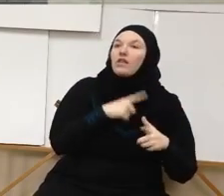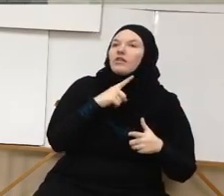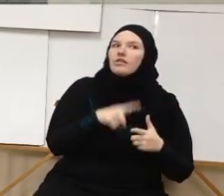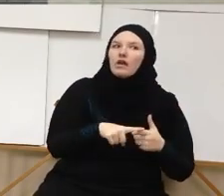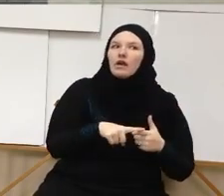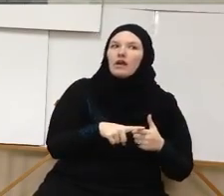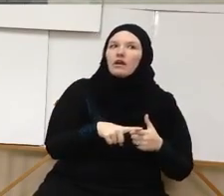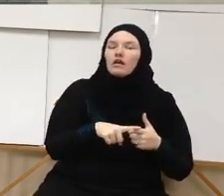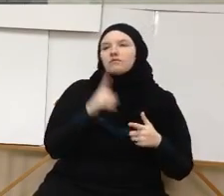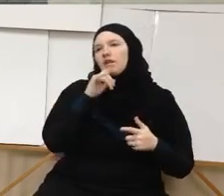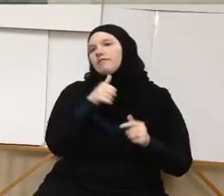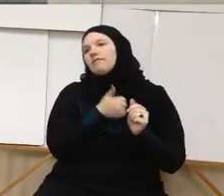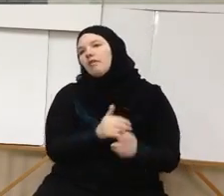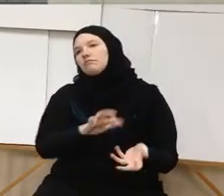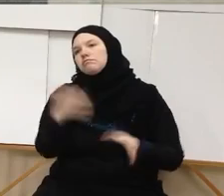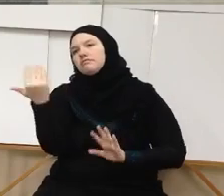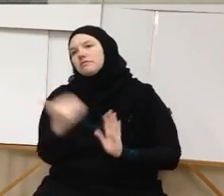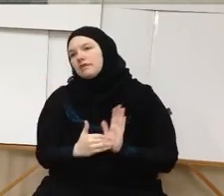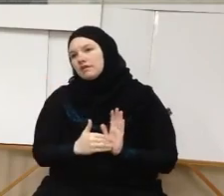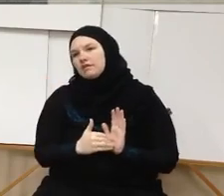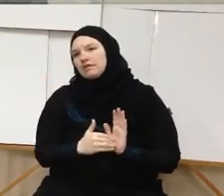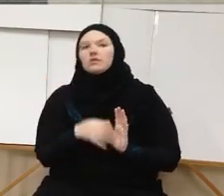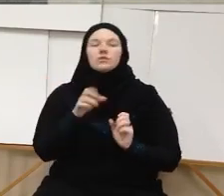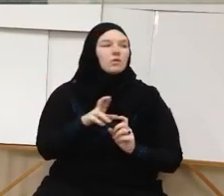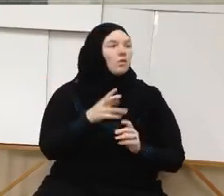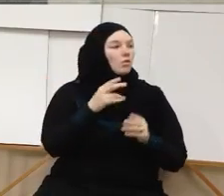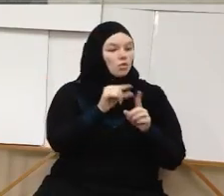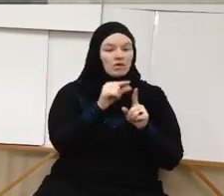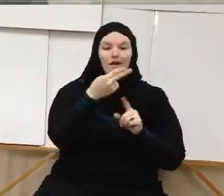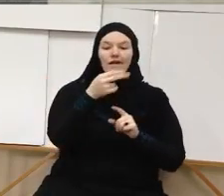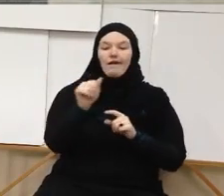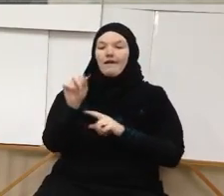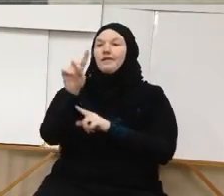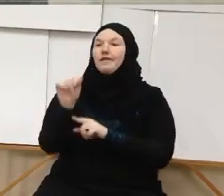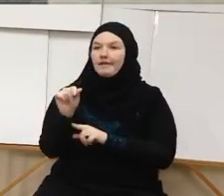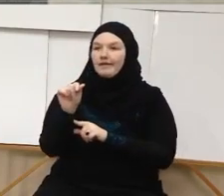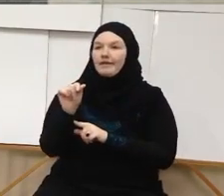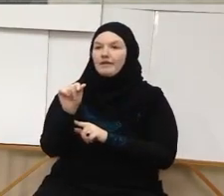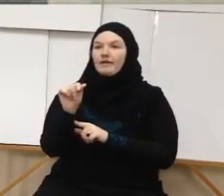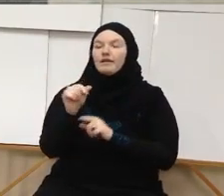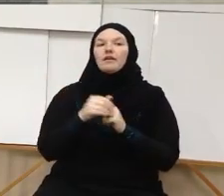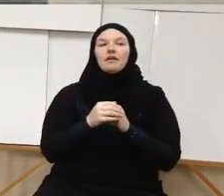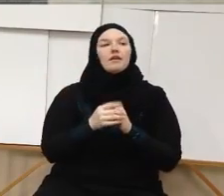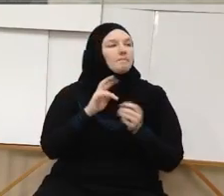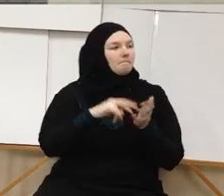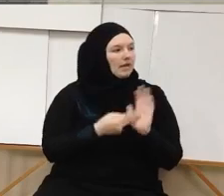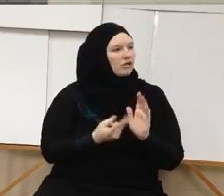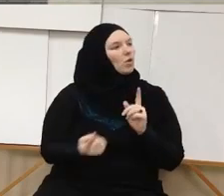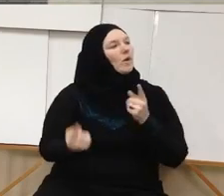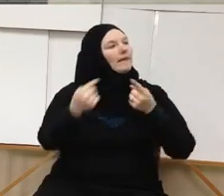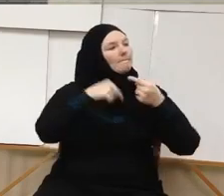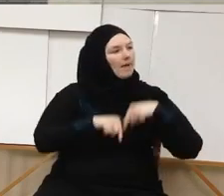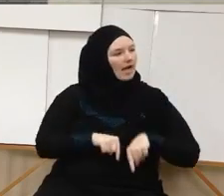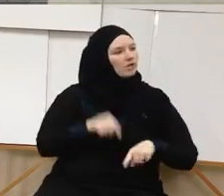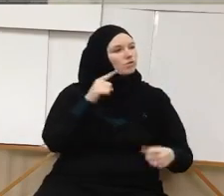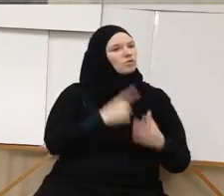again with disobedience and sinfulness. So the word hada comes from returning back